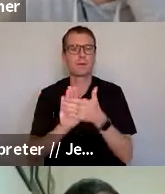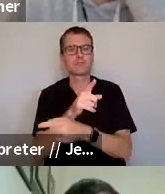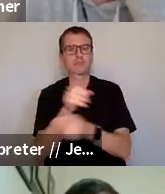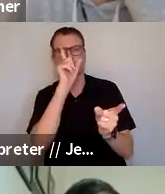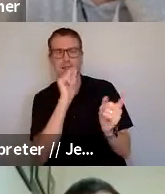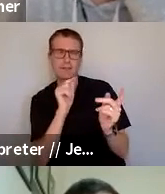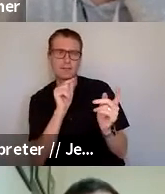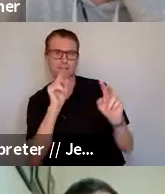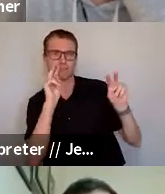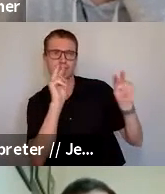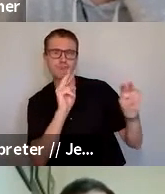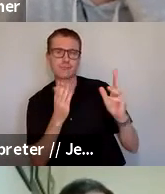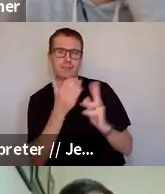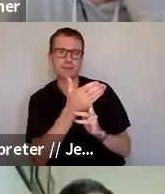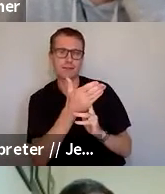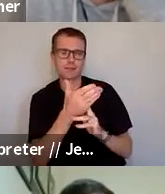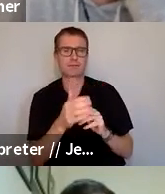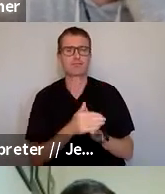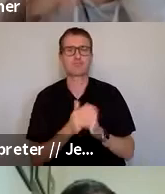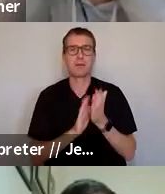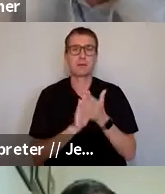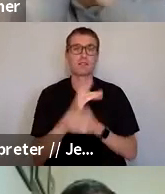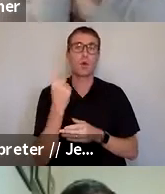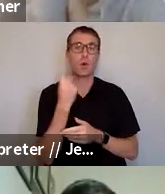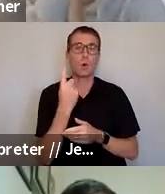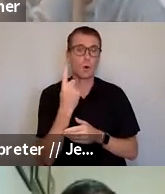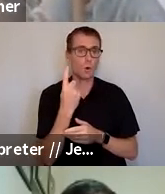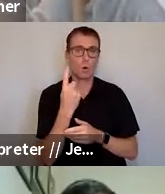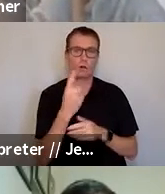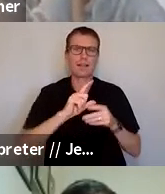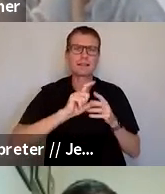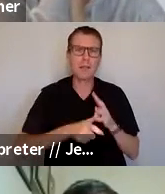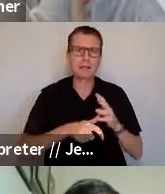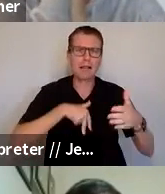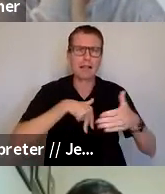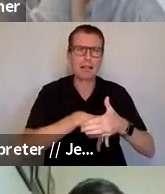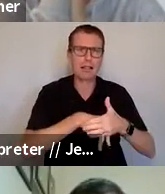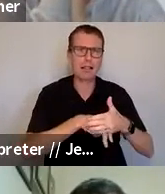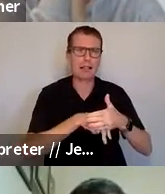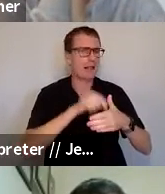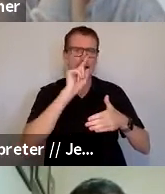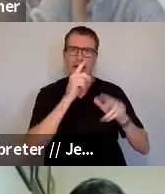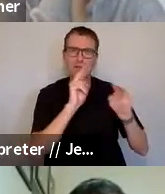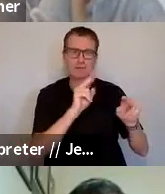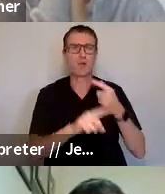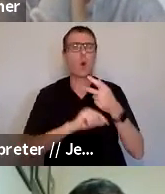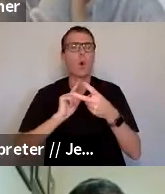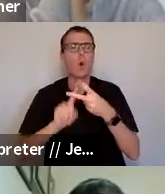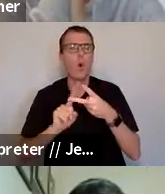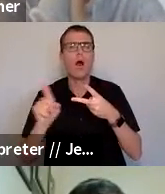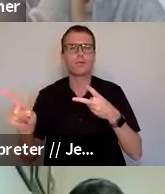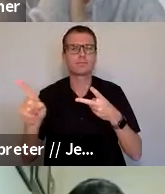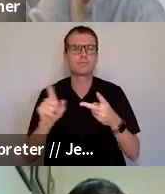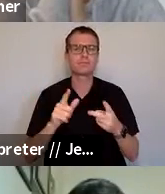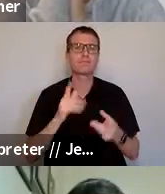been to people that are rural and can't access or looking at a financially lower option as well.